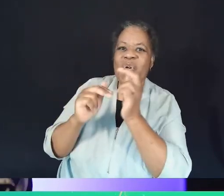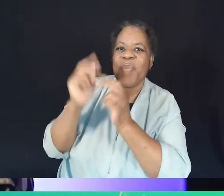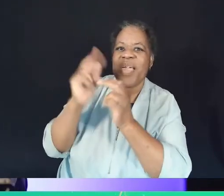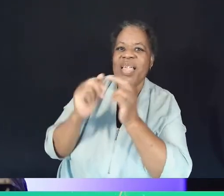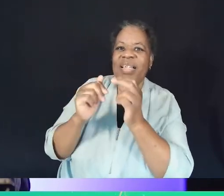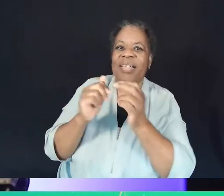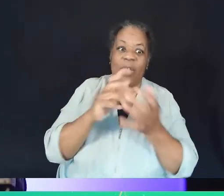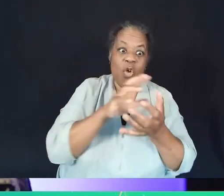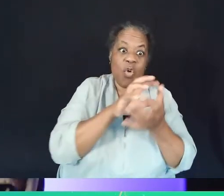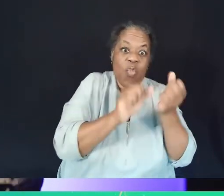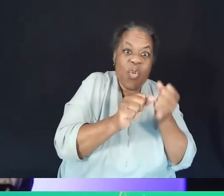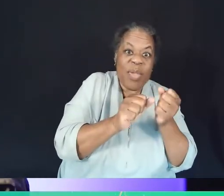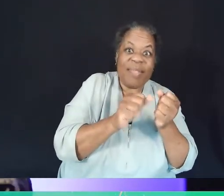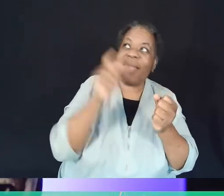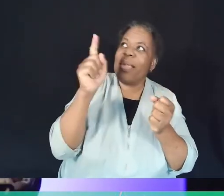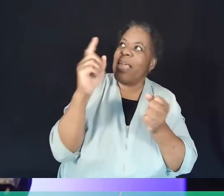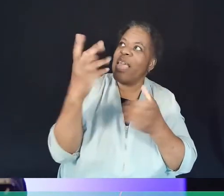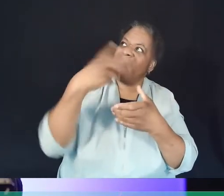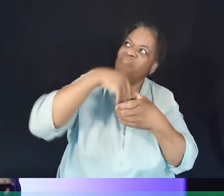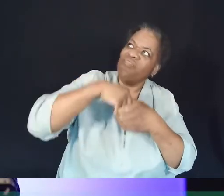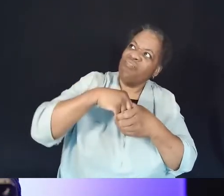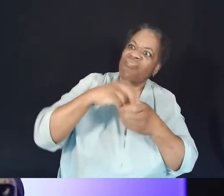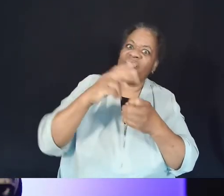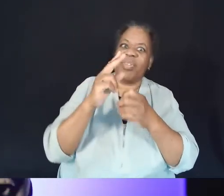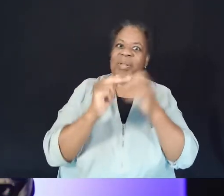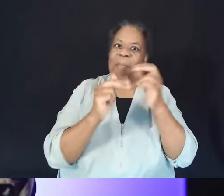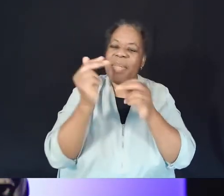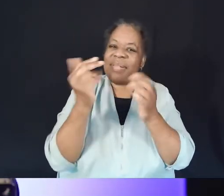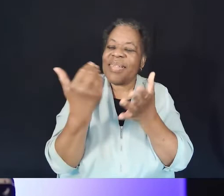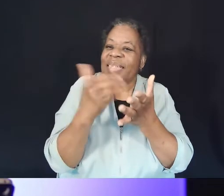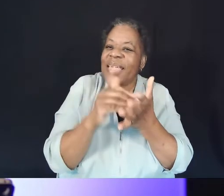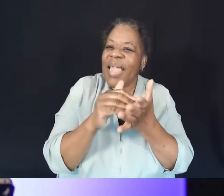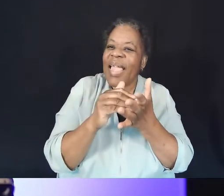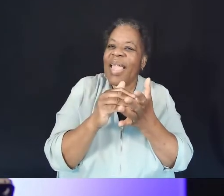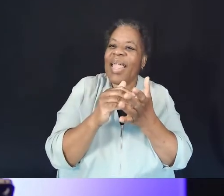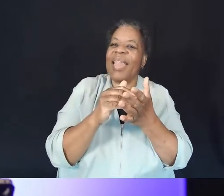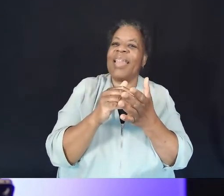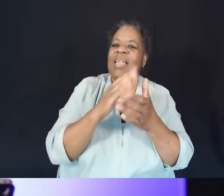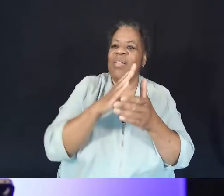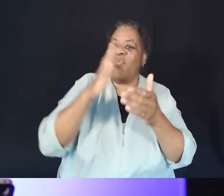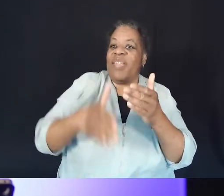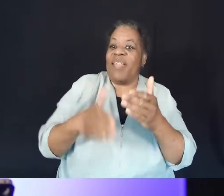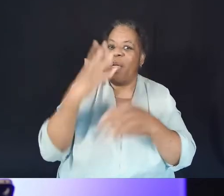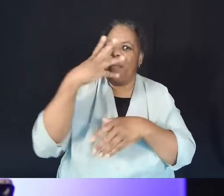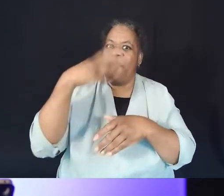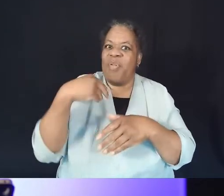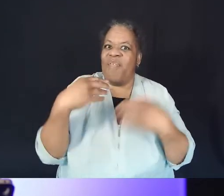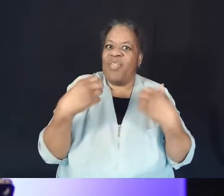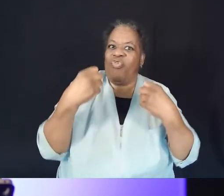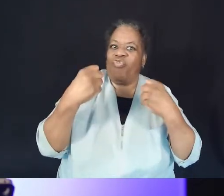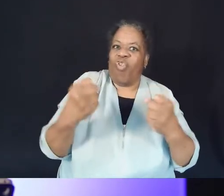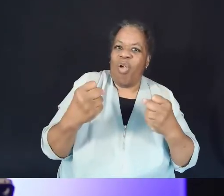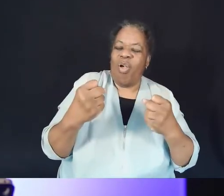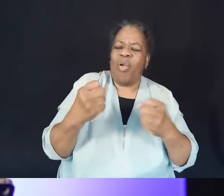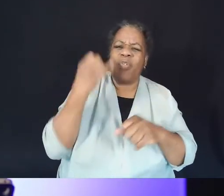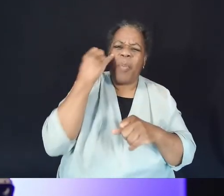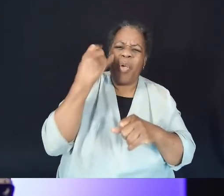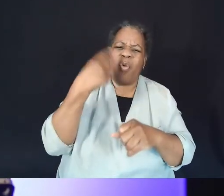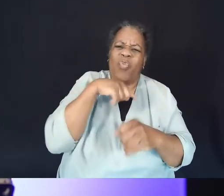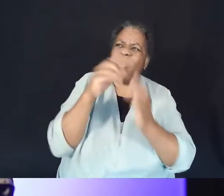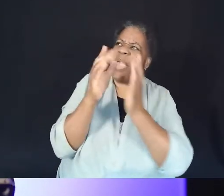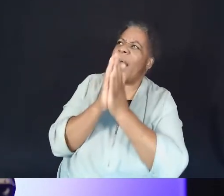creates all things new, beautiful and strong? What needs rebuilding in my life? Do you need to rebuild